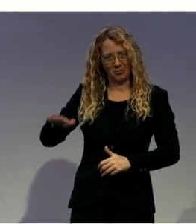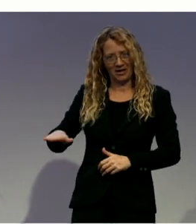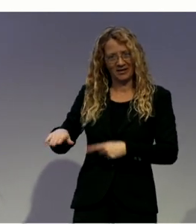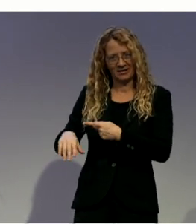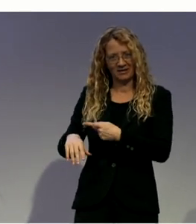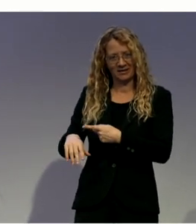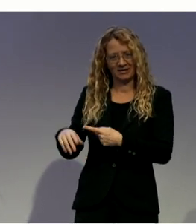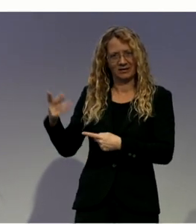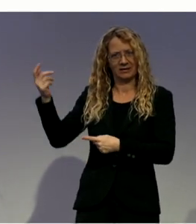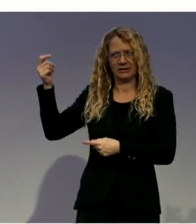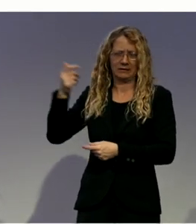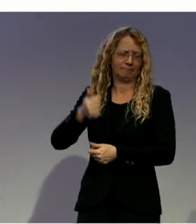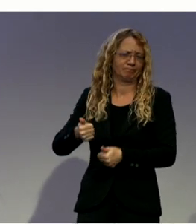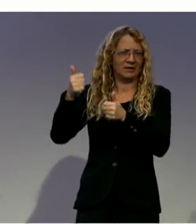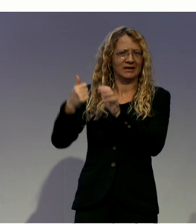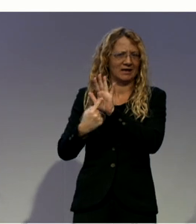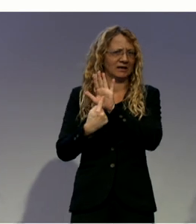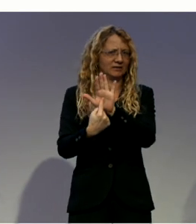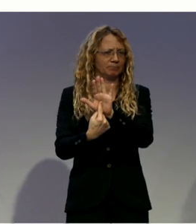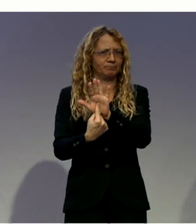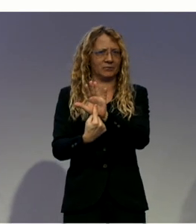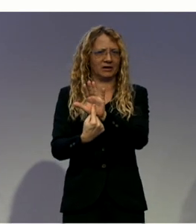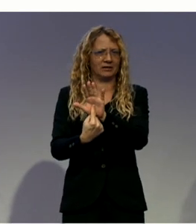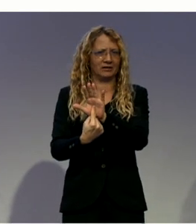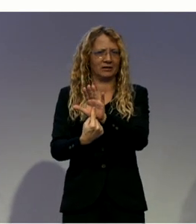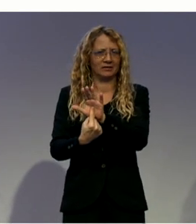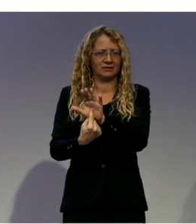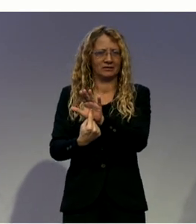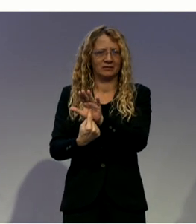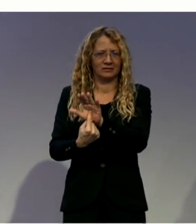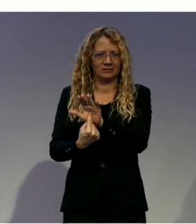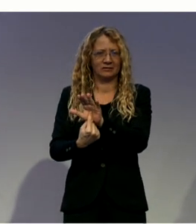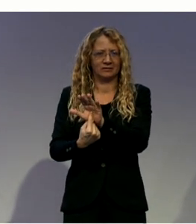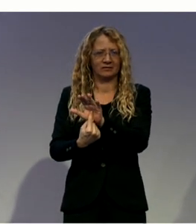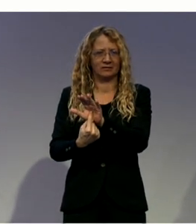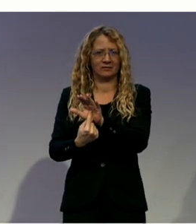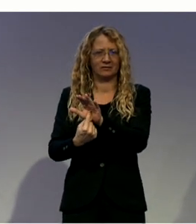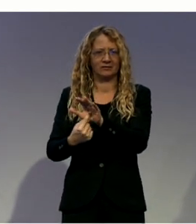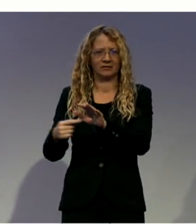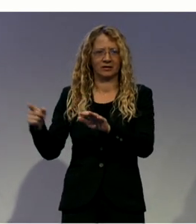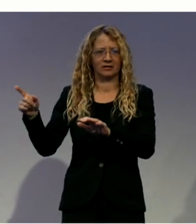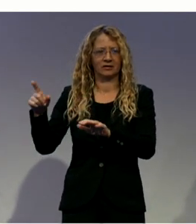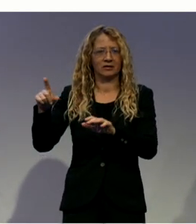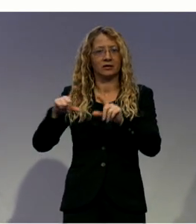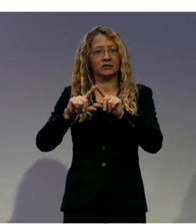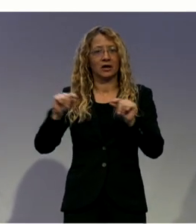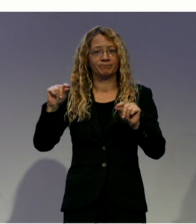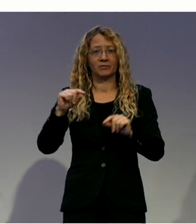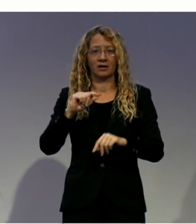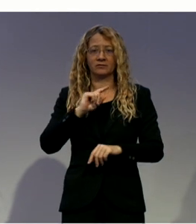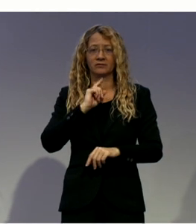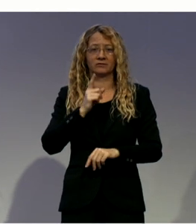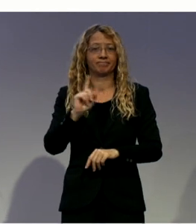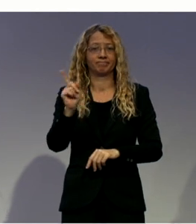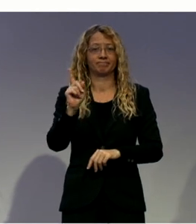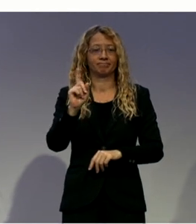that they say in Japan, nothing about us without us. So Alaa,